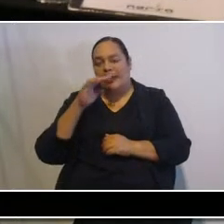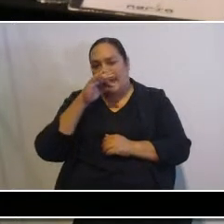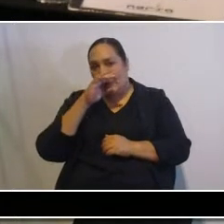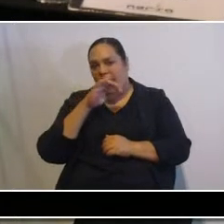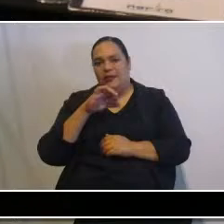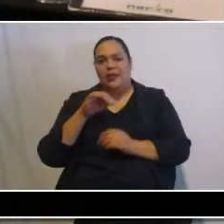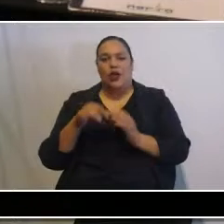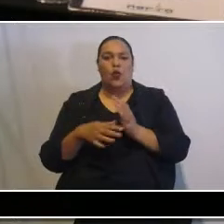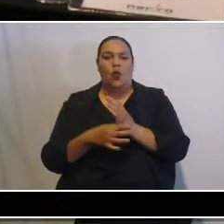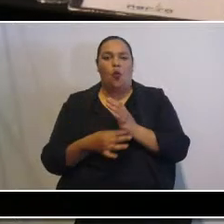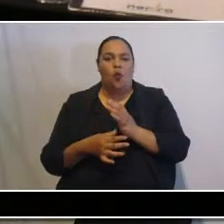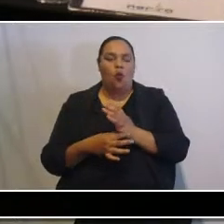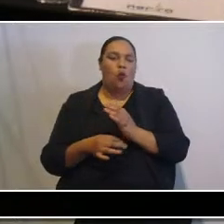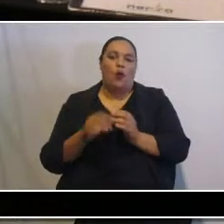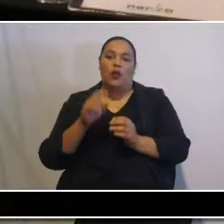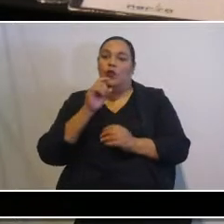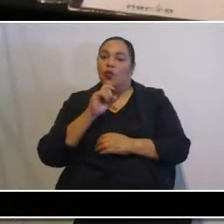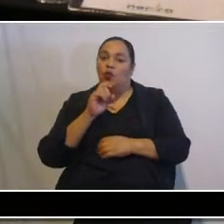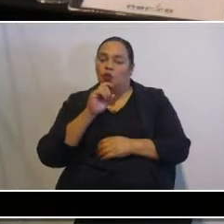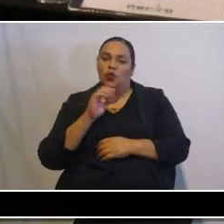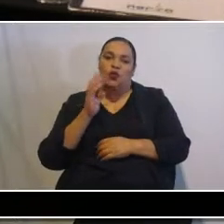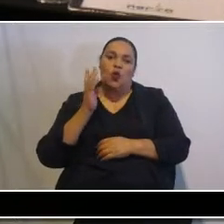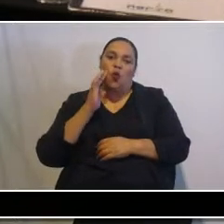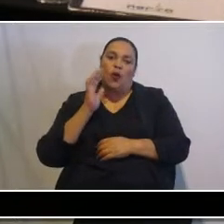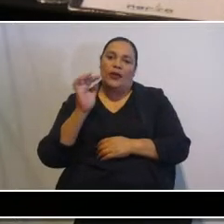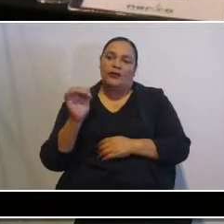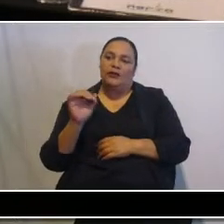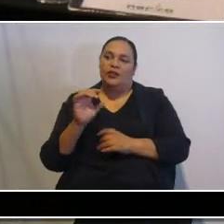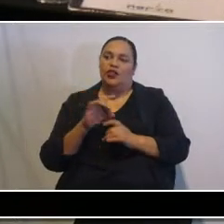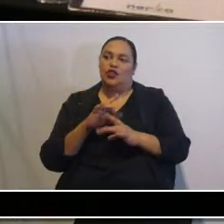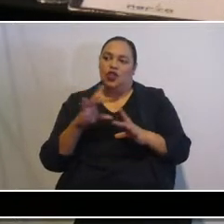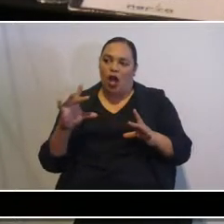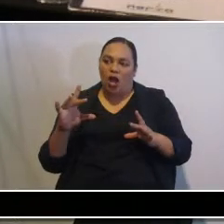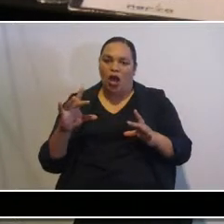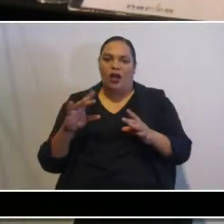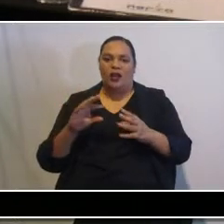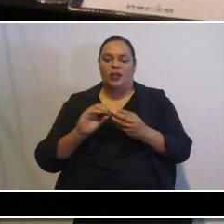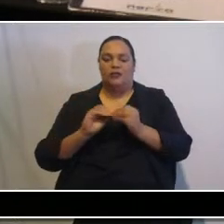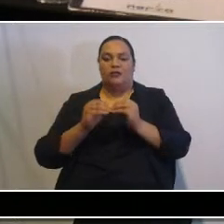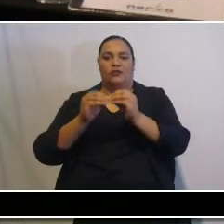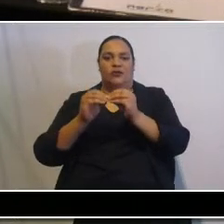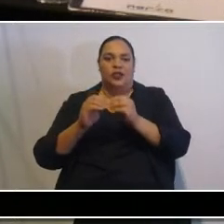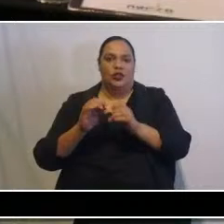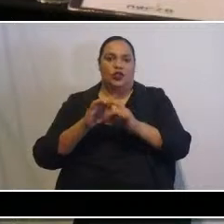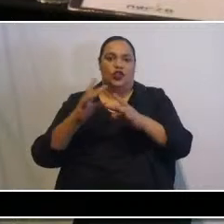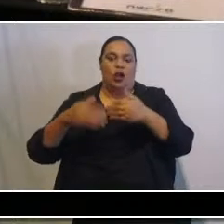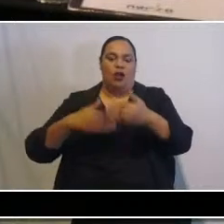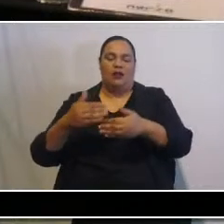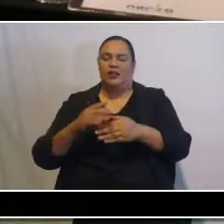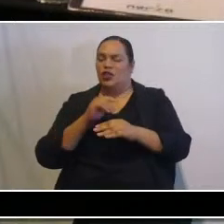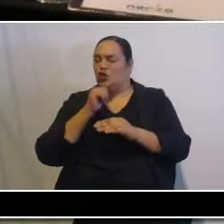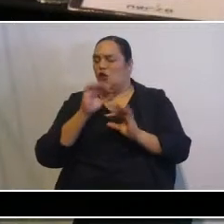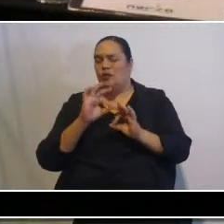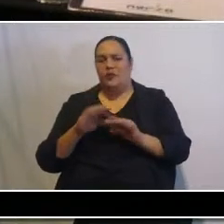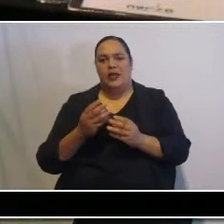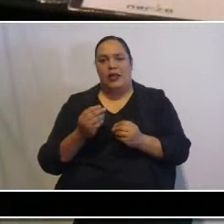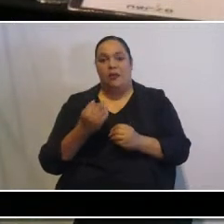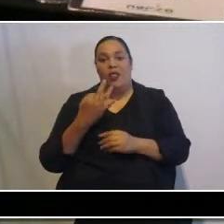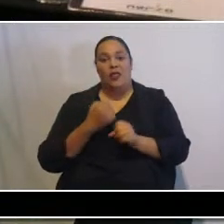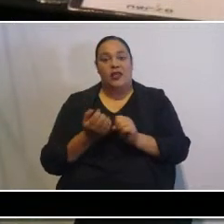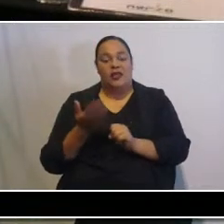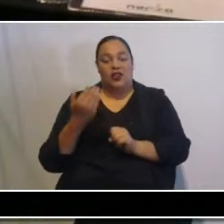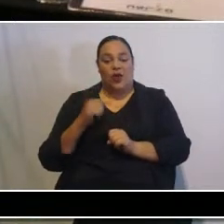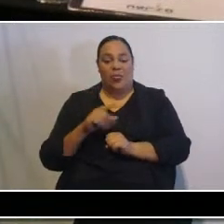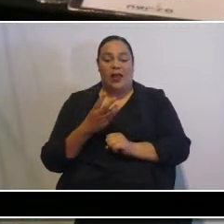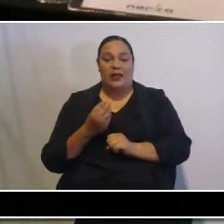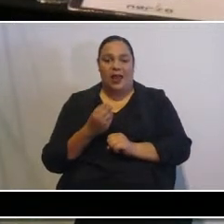oil usage. When you restart and start the plants, it is not an efficient number. 3 years ago, that